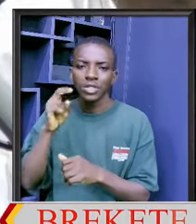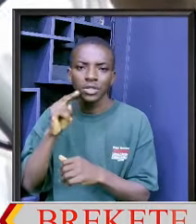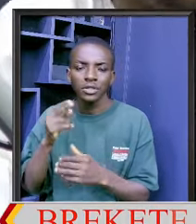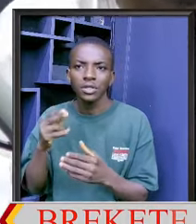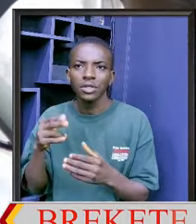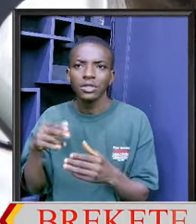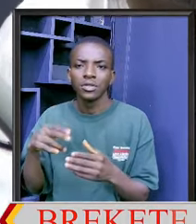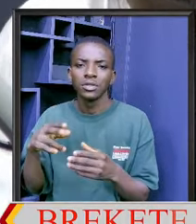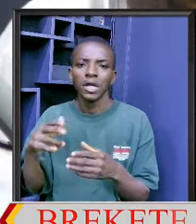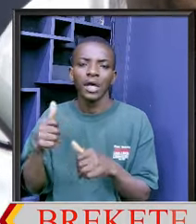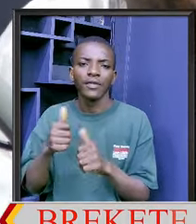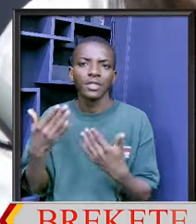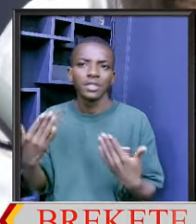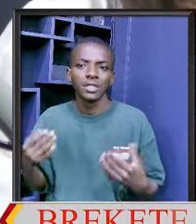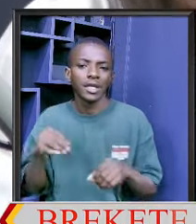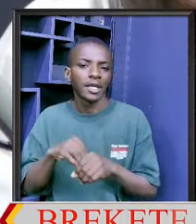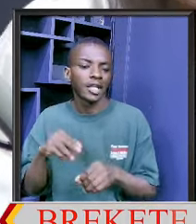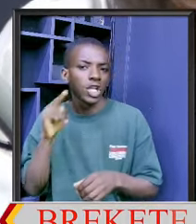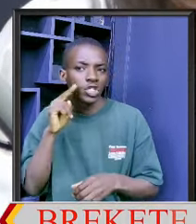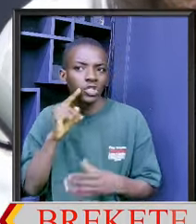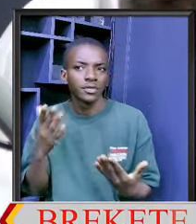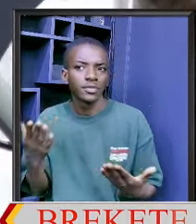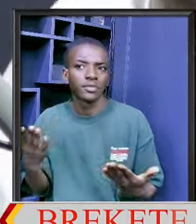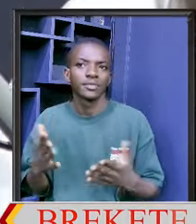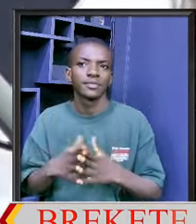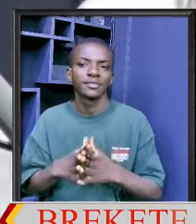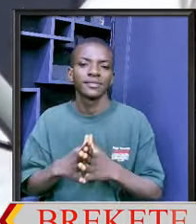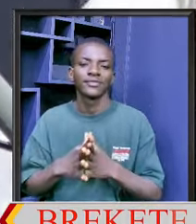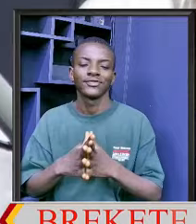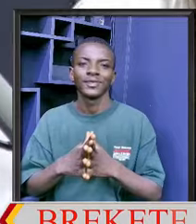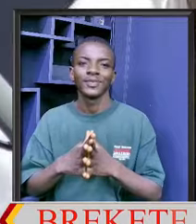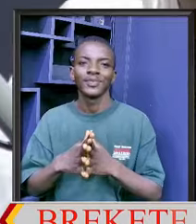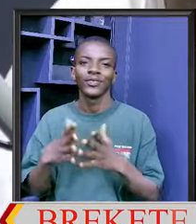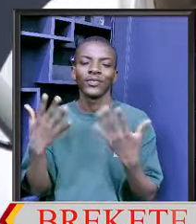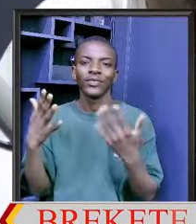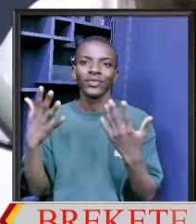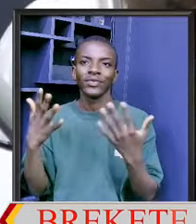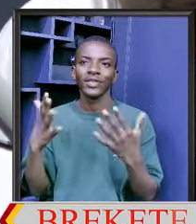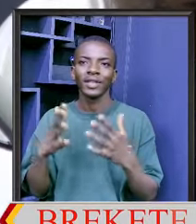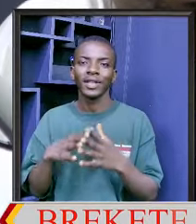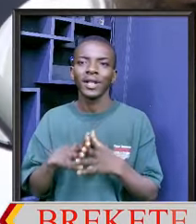None is procured so abroad. So everything is in Nigeria? Is in Nigeria.